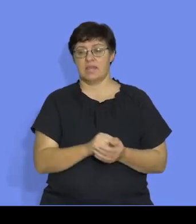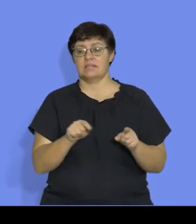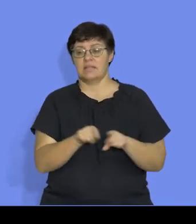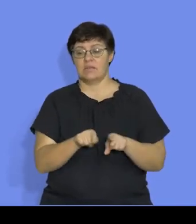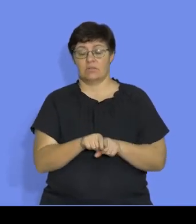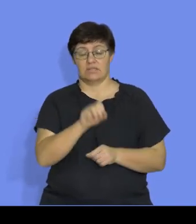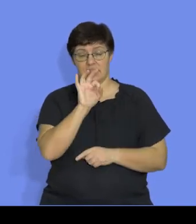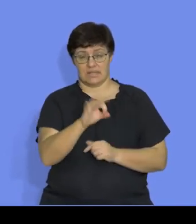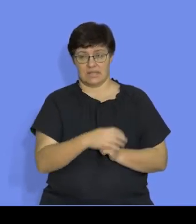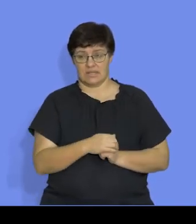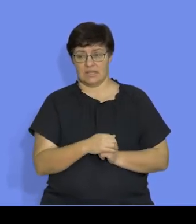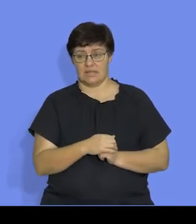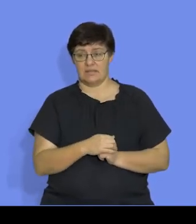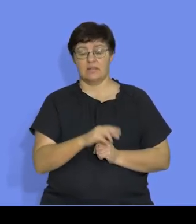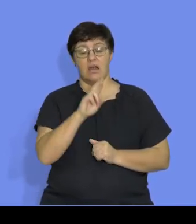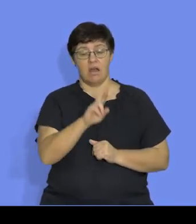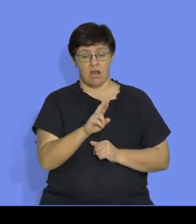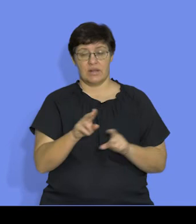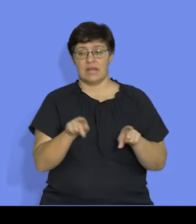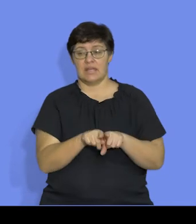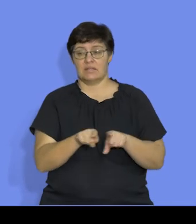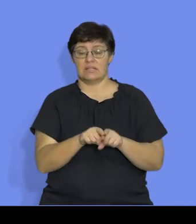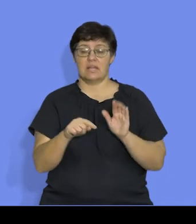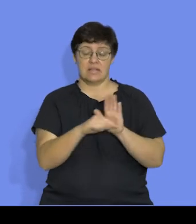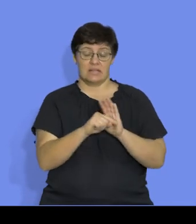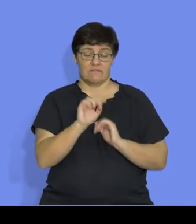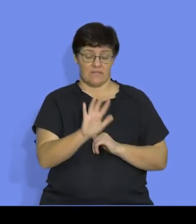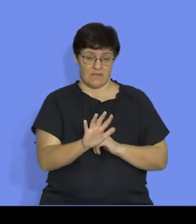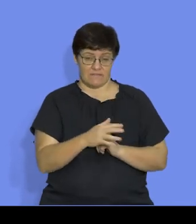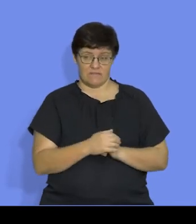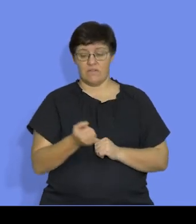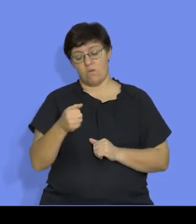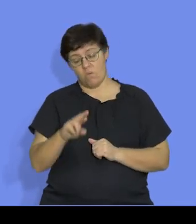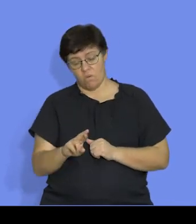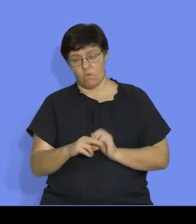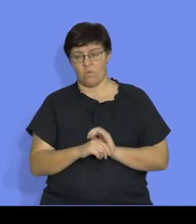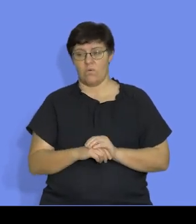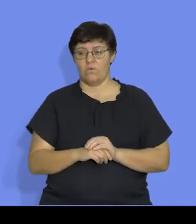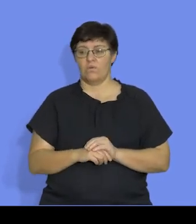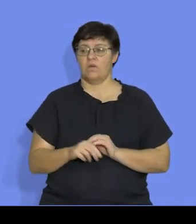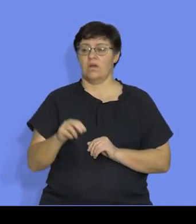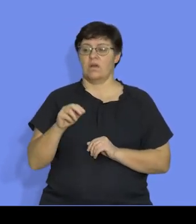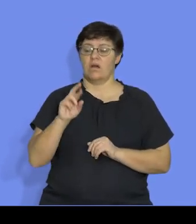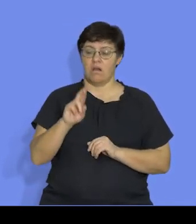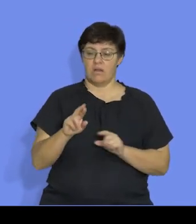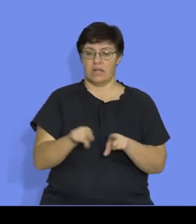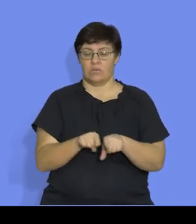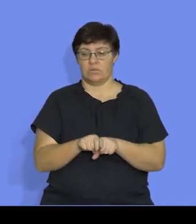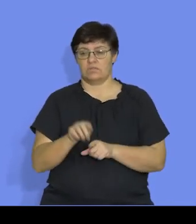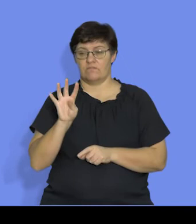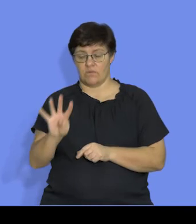equal to 3 and R is equal to negative 5 or R is equal